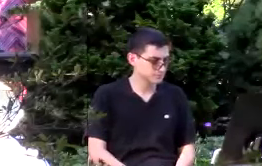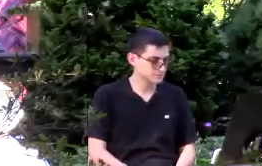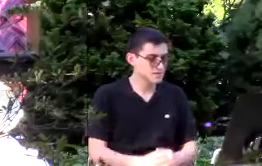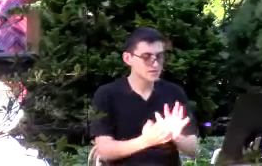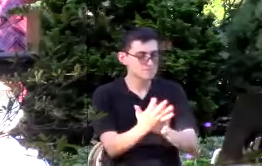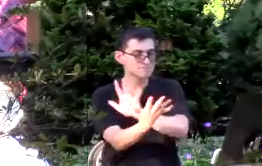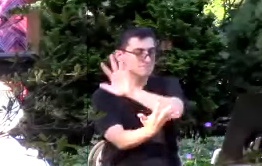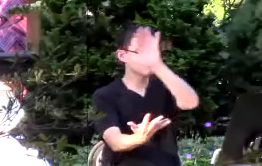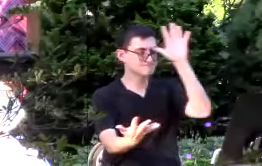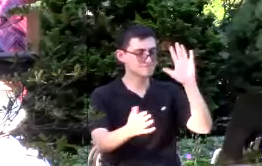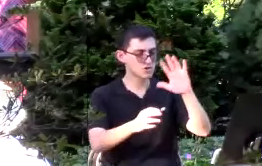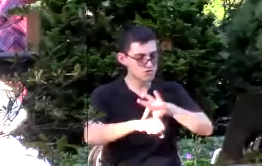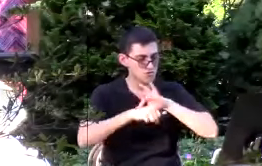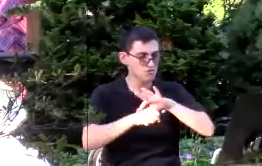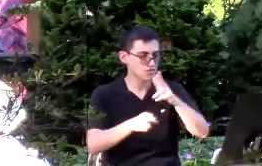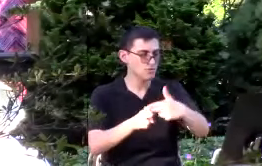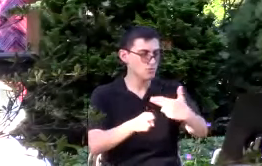birchata v'shirata